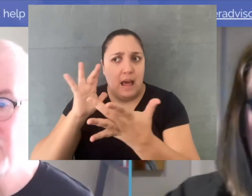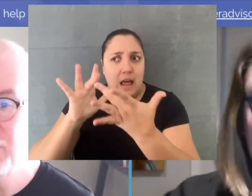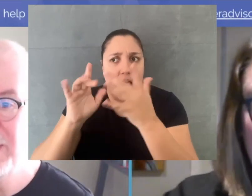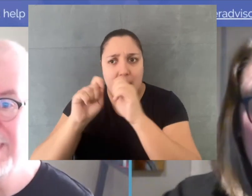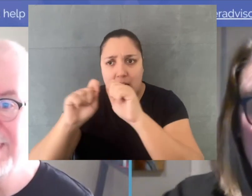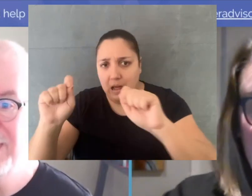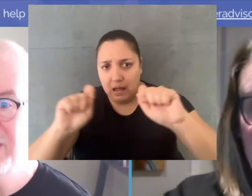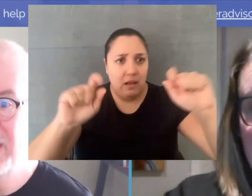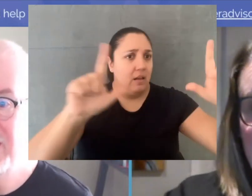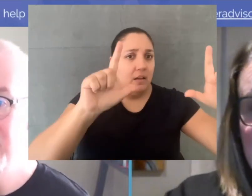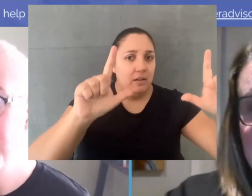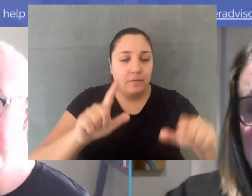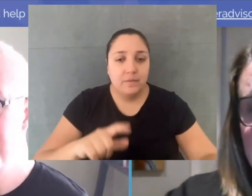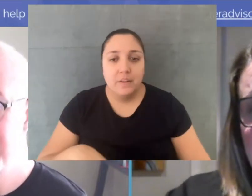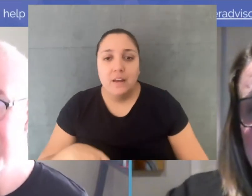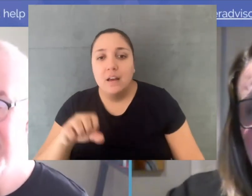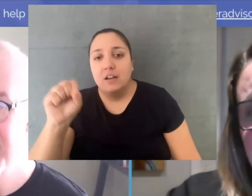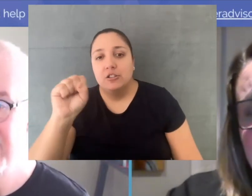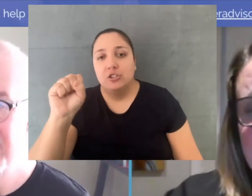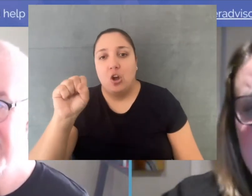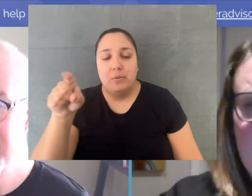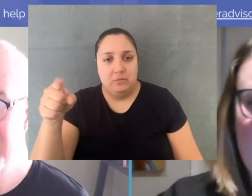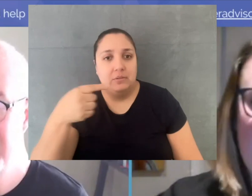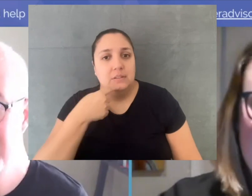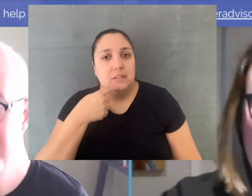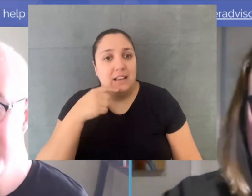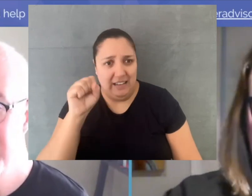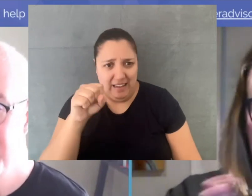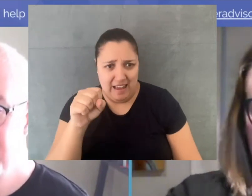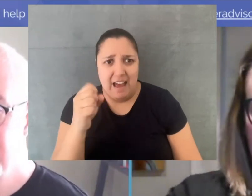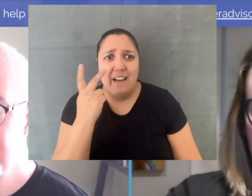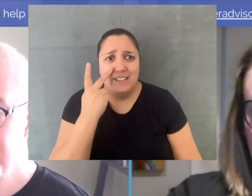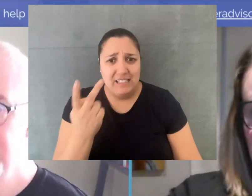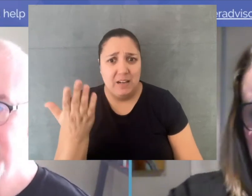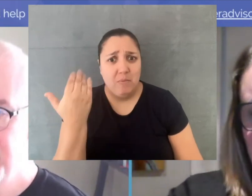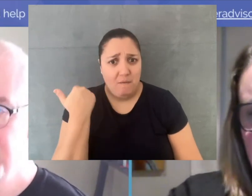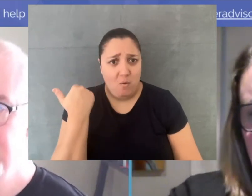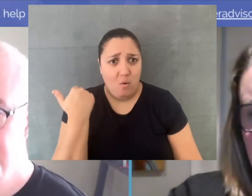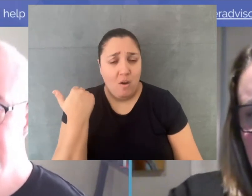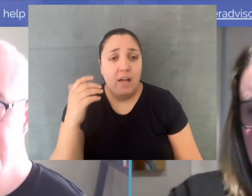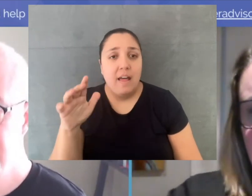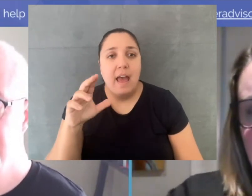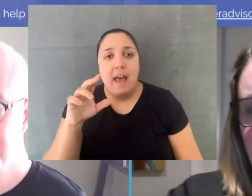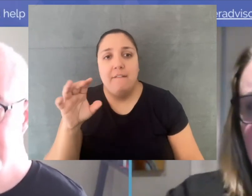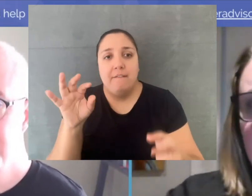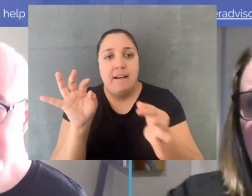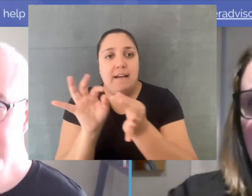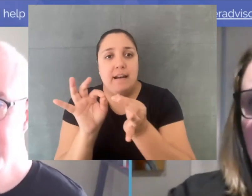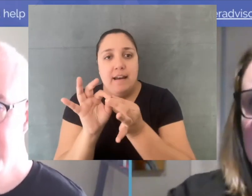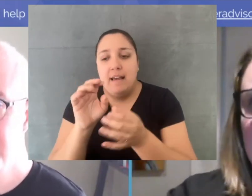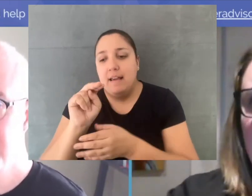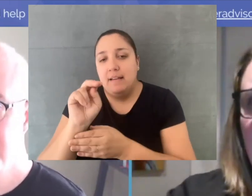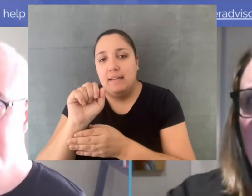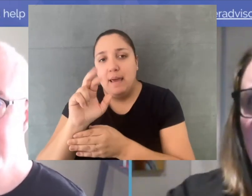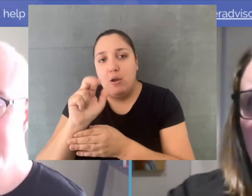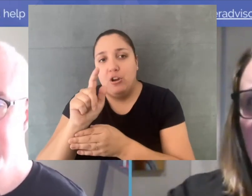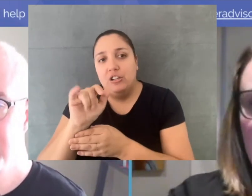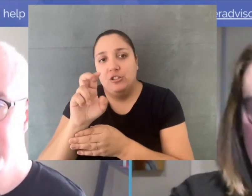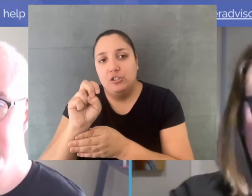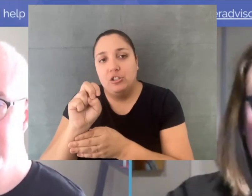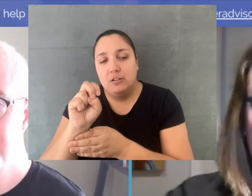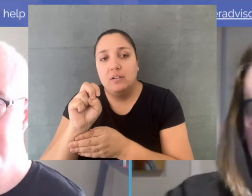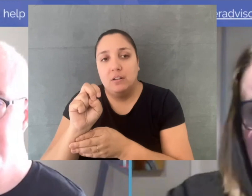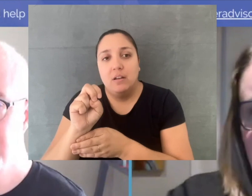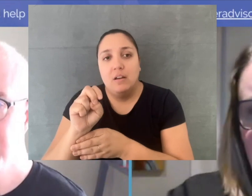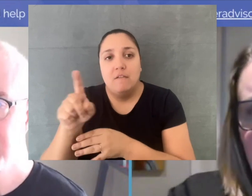So I've actually seen this. I've seen this done. I've watched people with their their narration and their accessibility